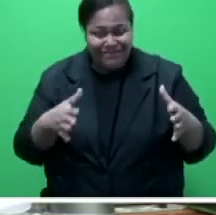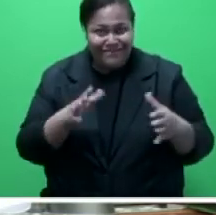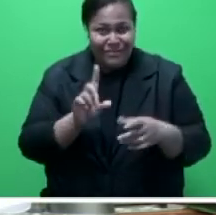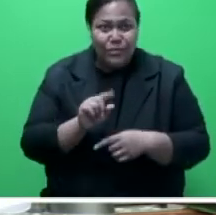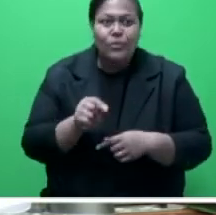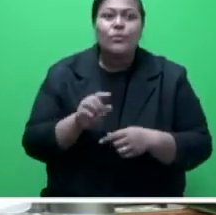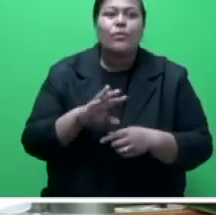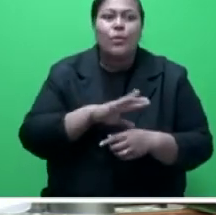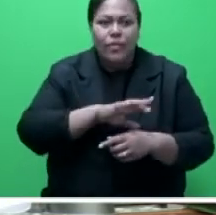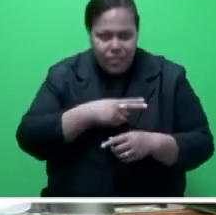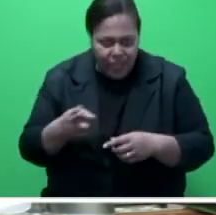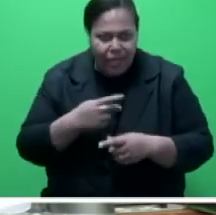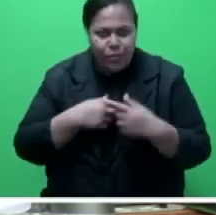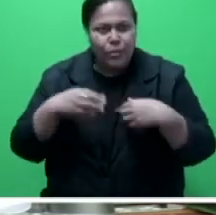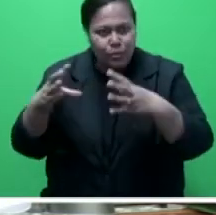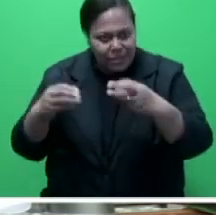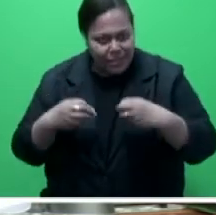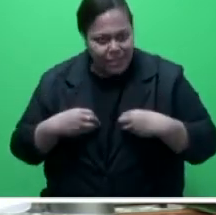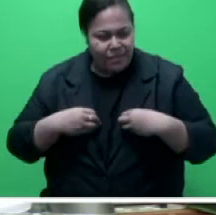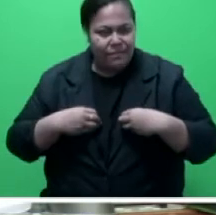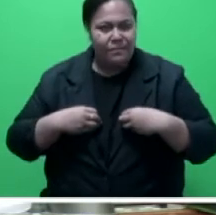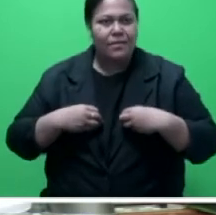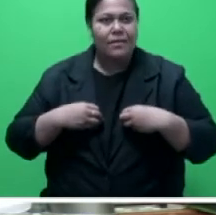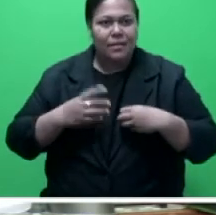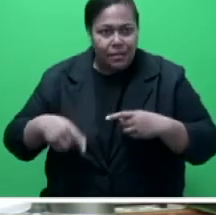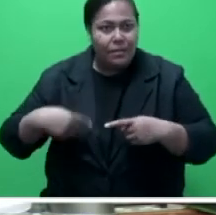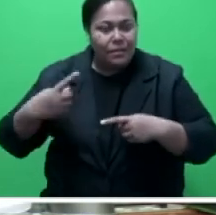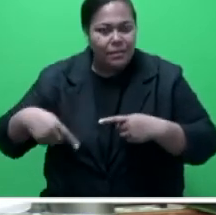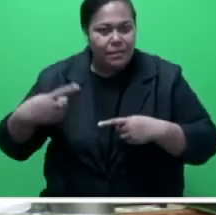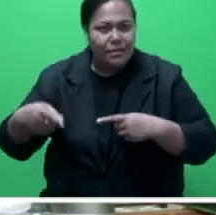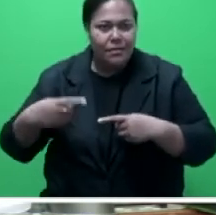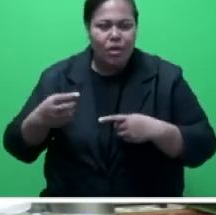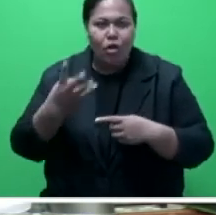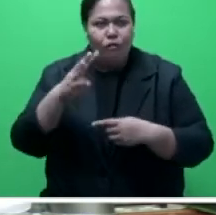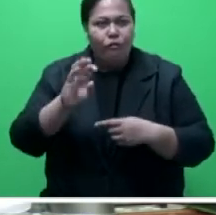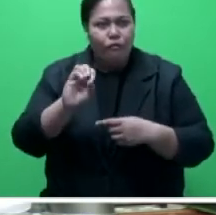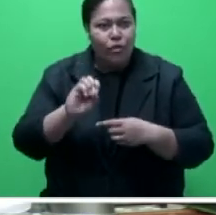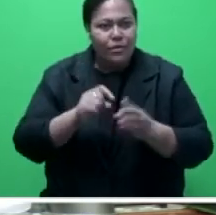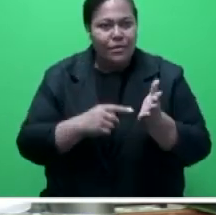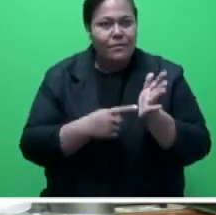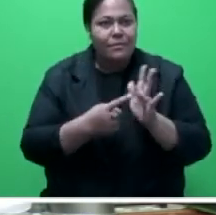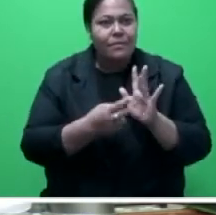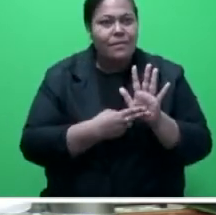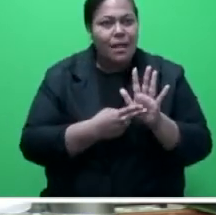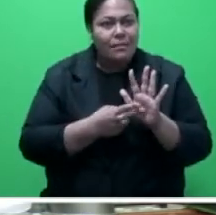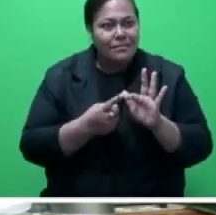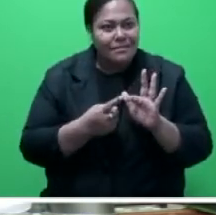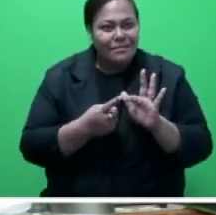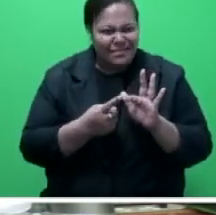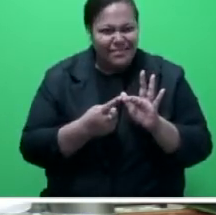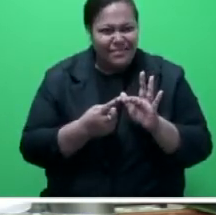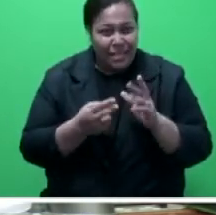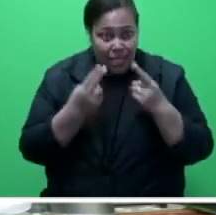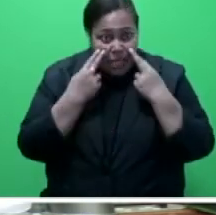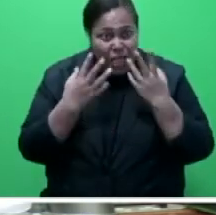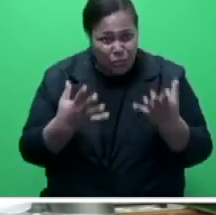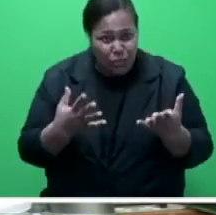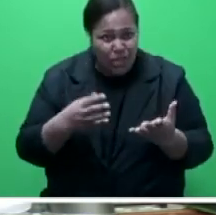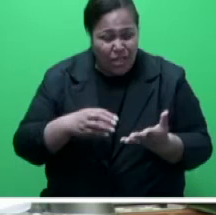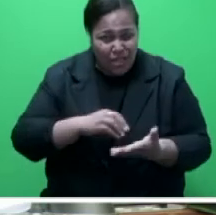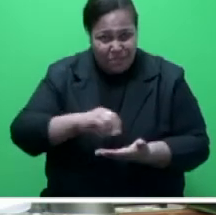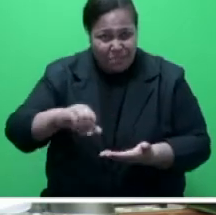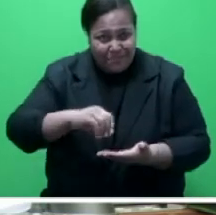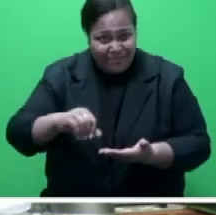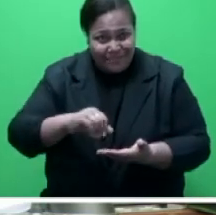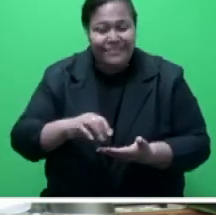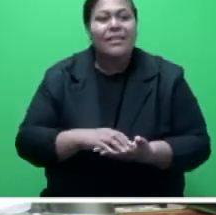a daily basis 40 tons of poultry manure, which will be dried. It will take about 8 weeks for it to turn into compost,